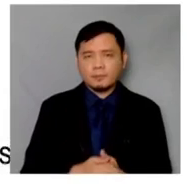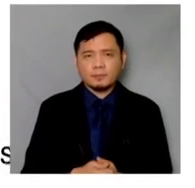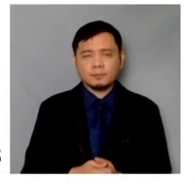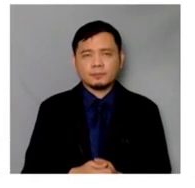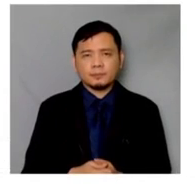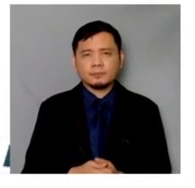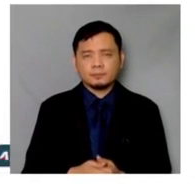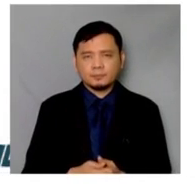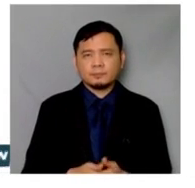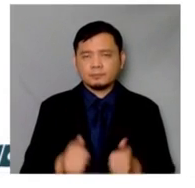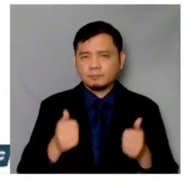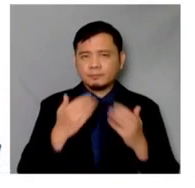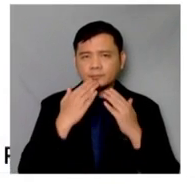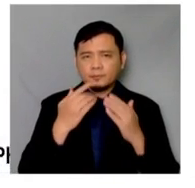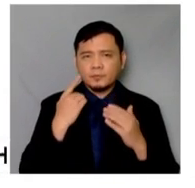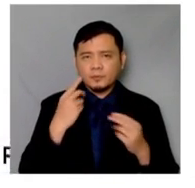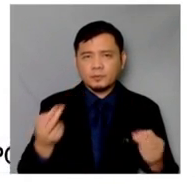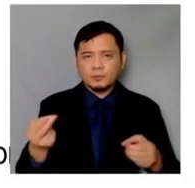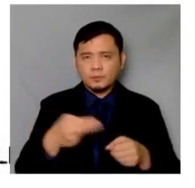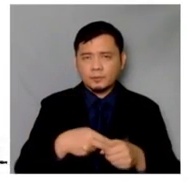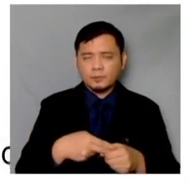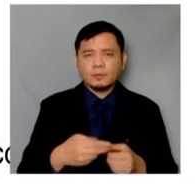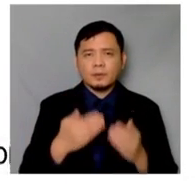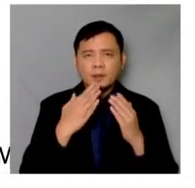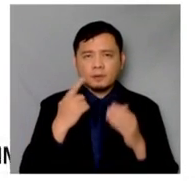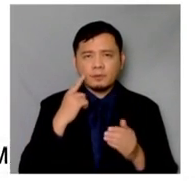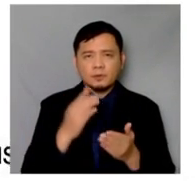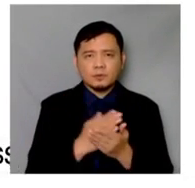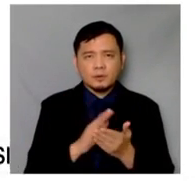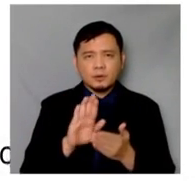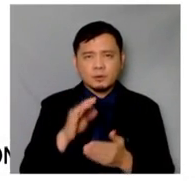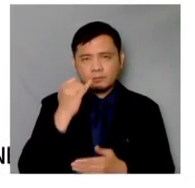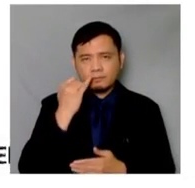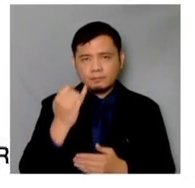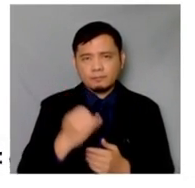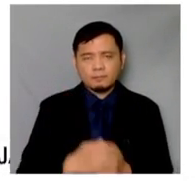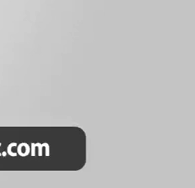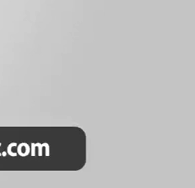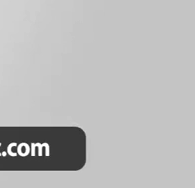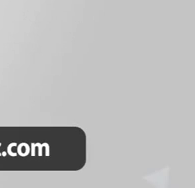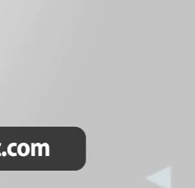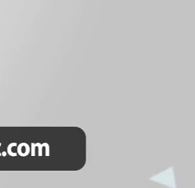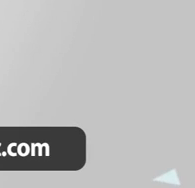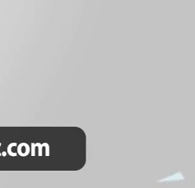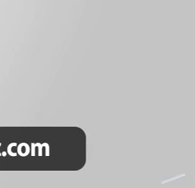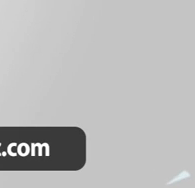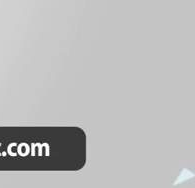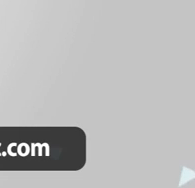could join us today. Thank you so much for sharing your insights with us. We appreciate it. Thank you, Dane. Thank you.